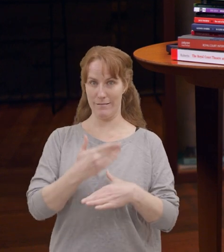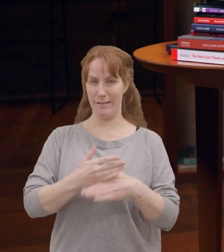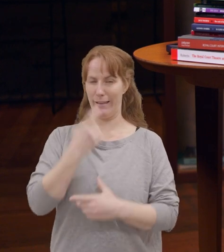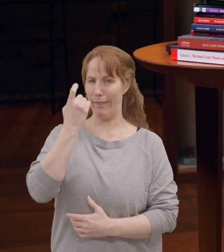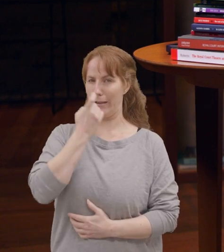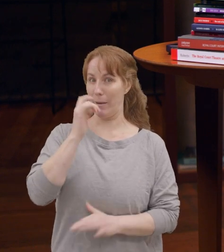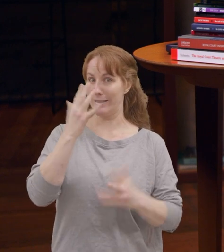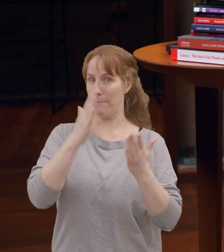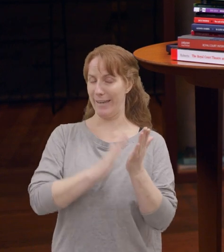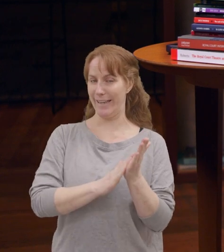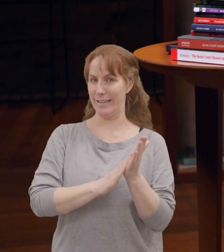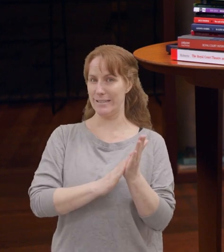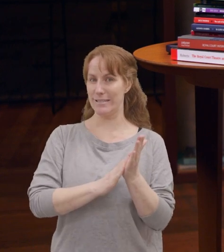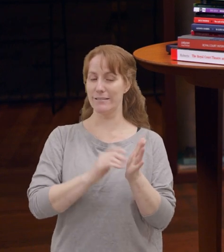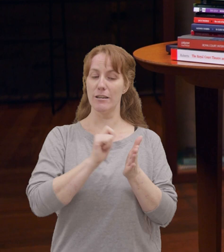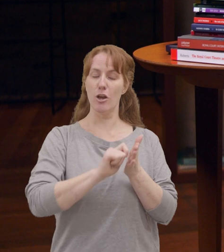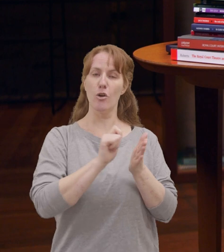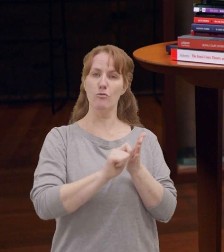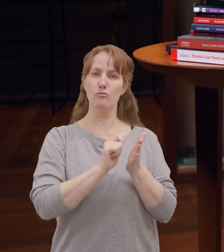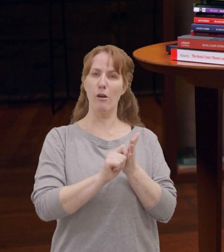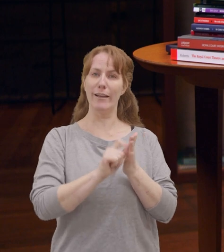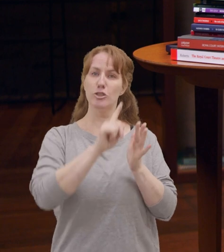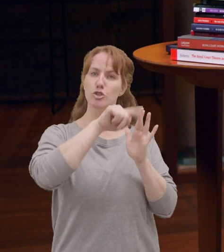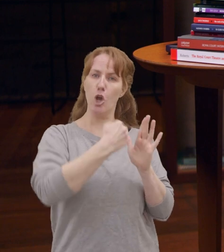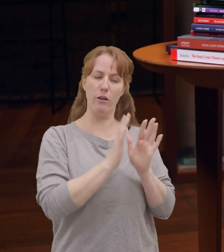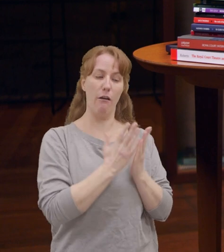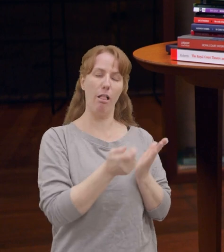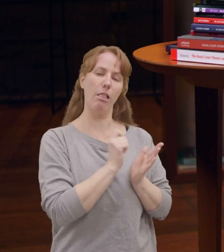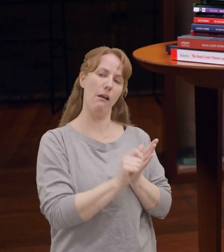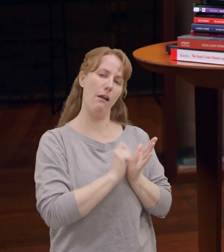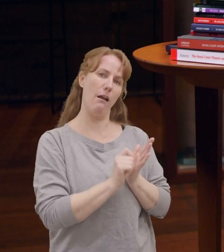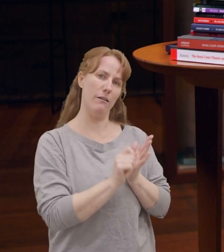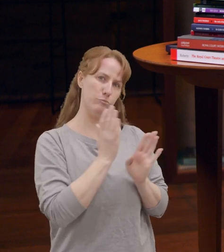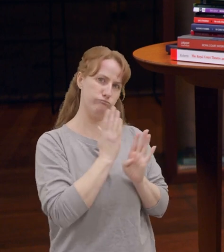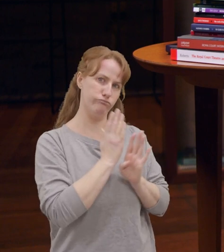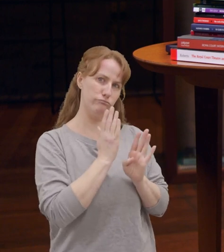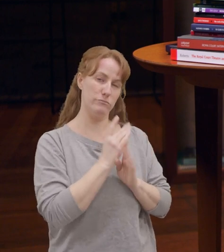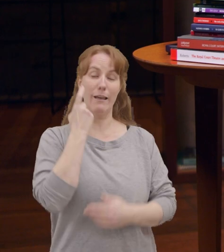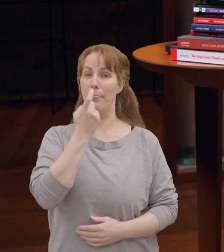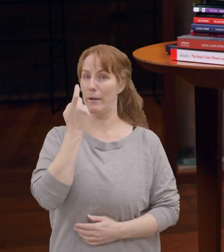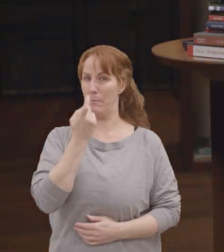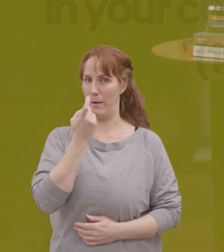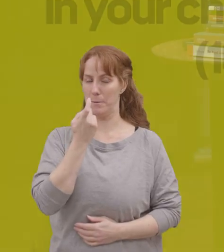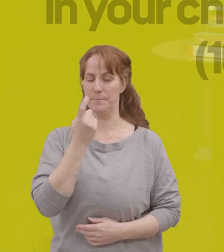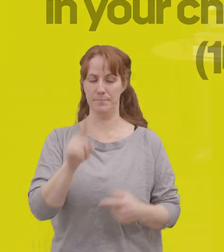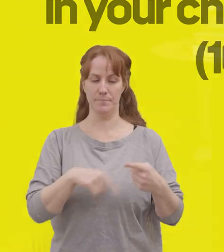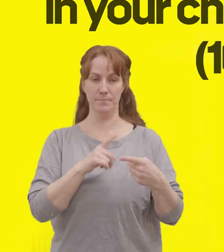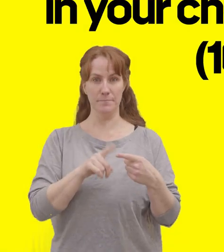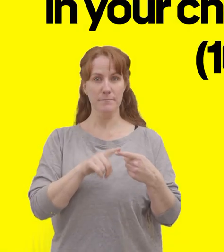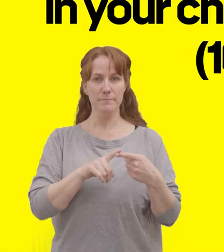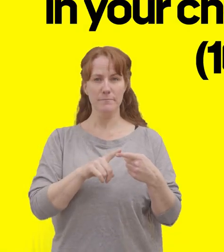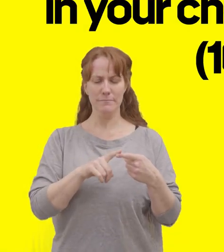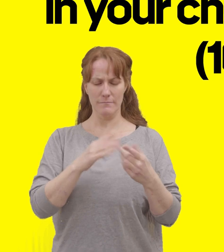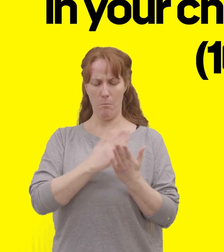this exercise, we're going to spend 10 minutes writing a journal entry in the voice of our character. I want you to think about the following things.